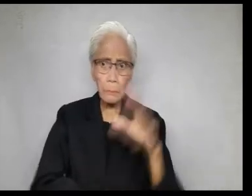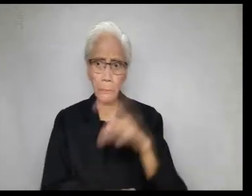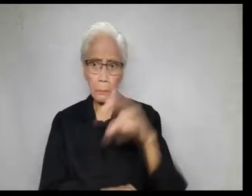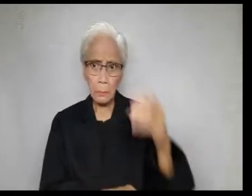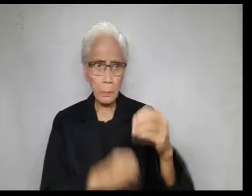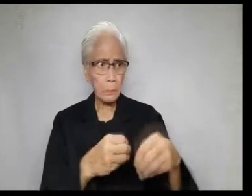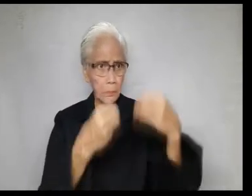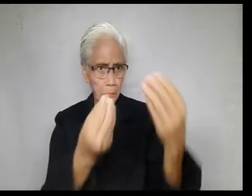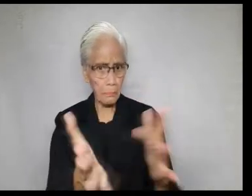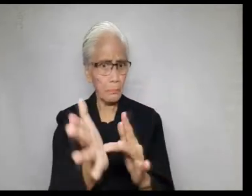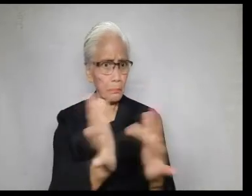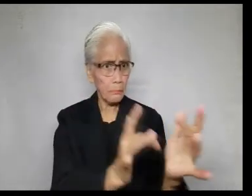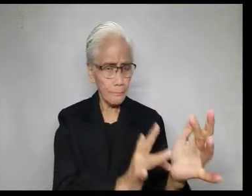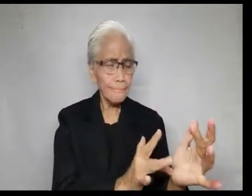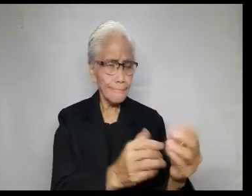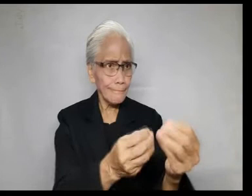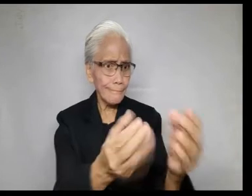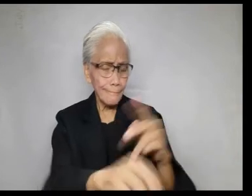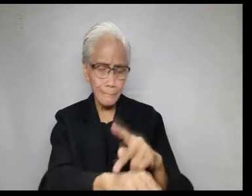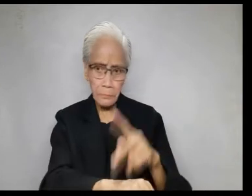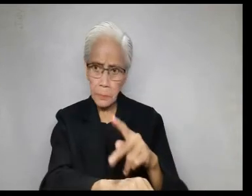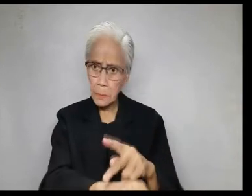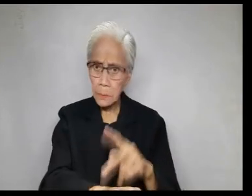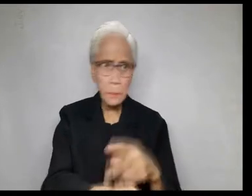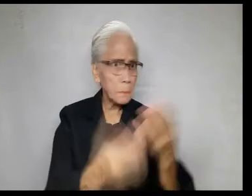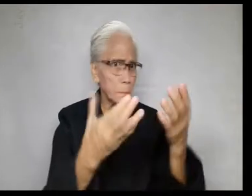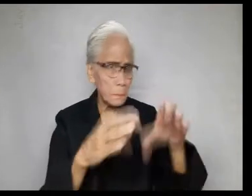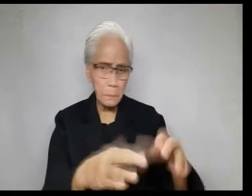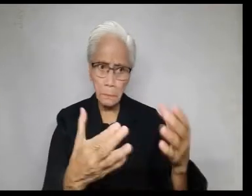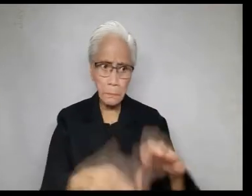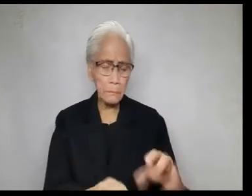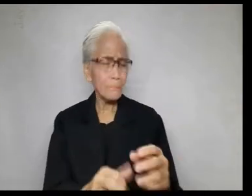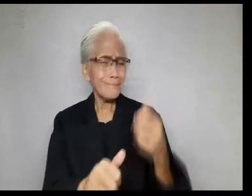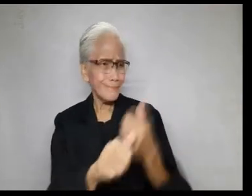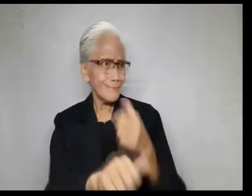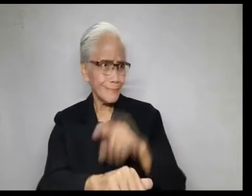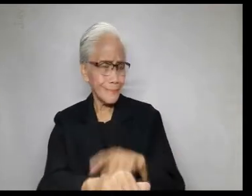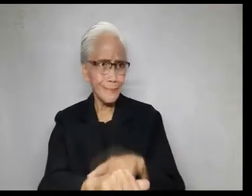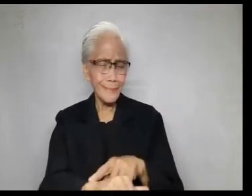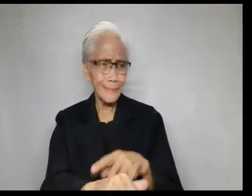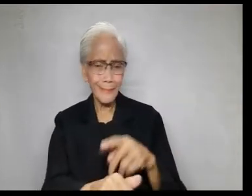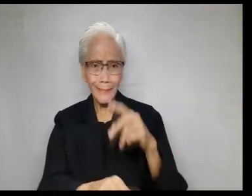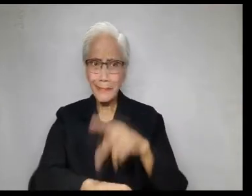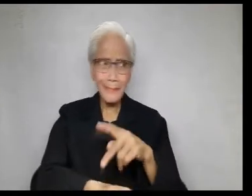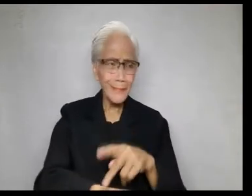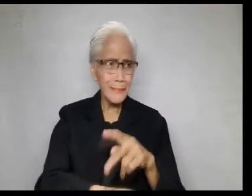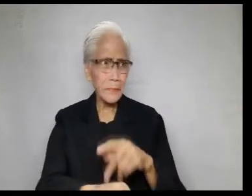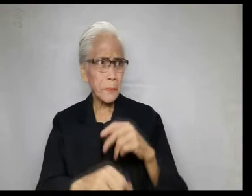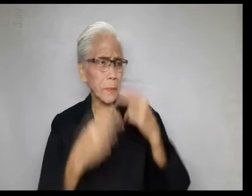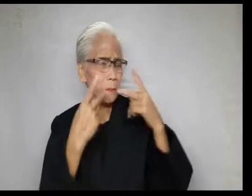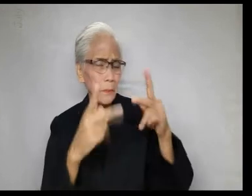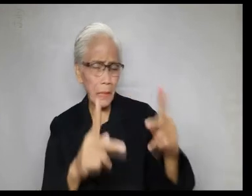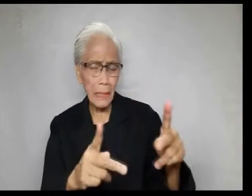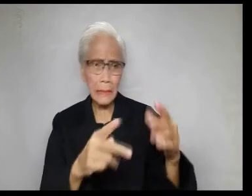gave Peter 3 chances to affirm his love for him. Each time that Peter would profess his love, Jesus would